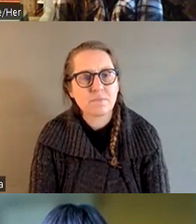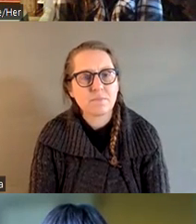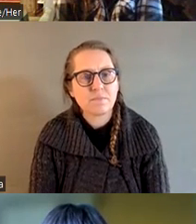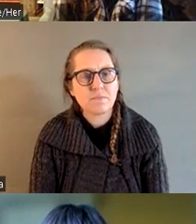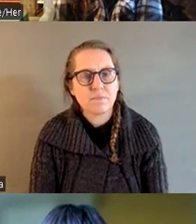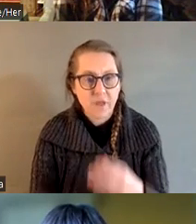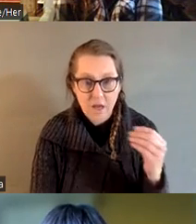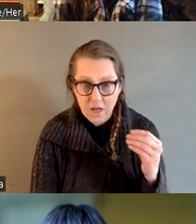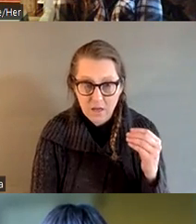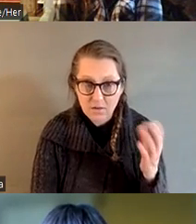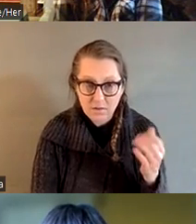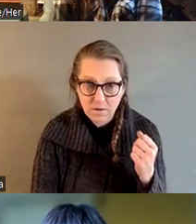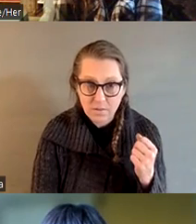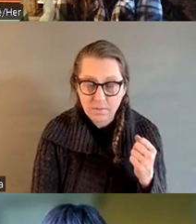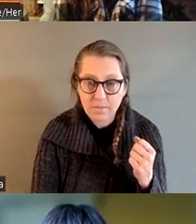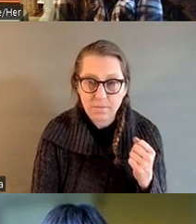And